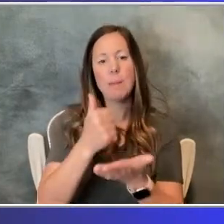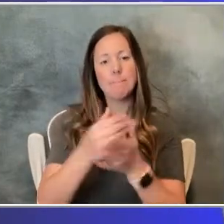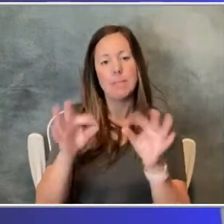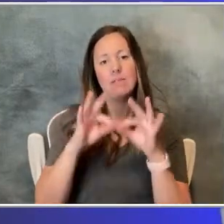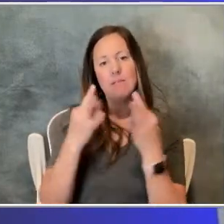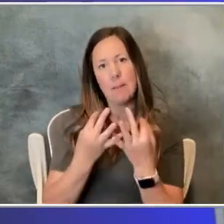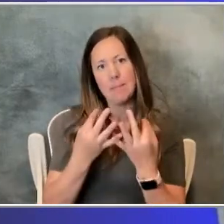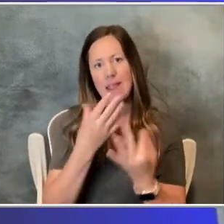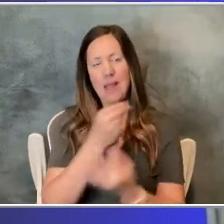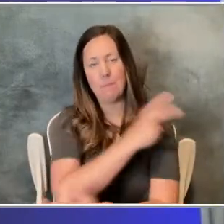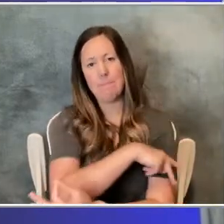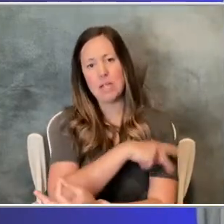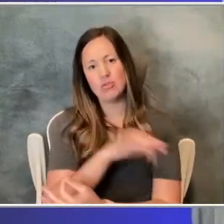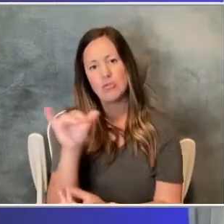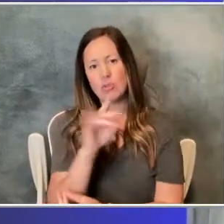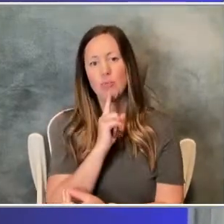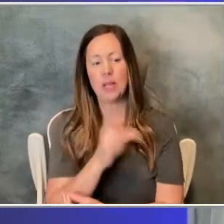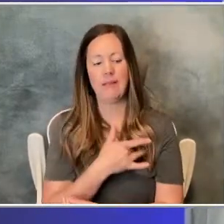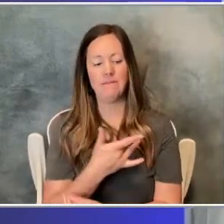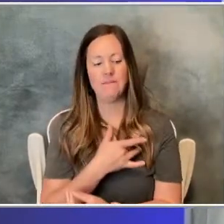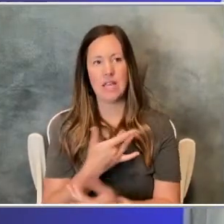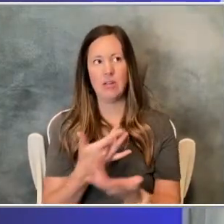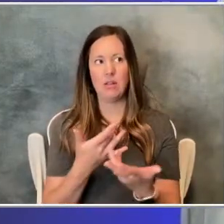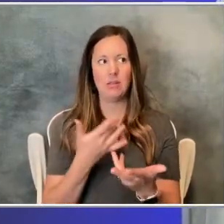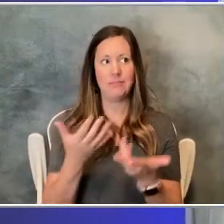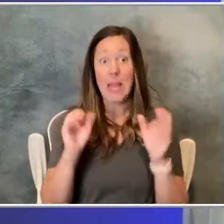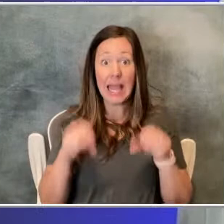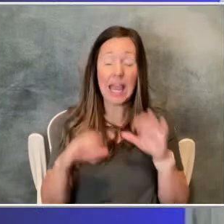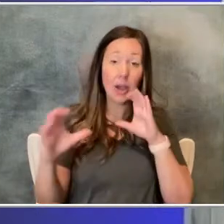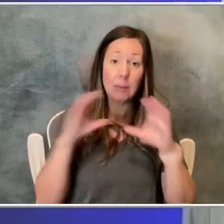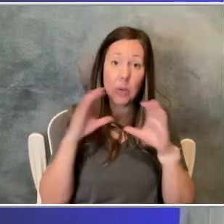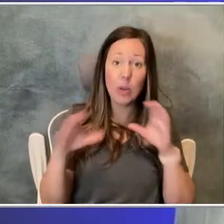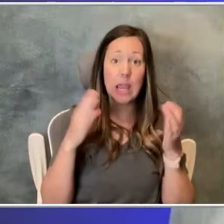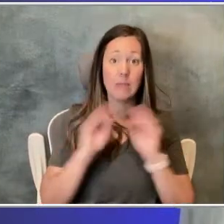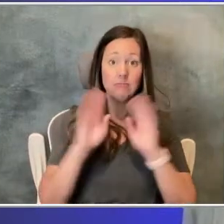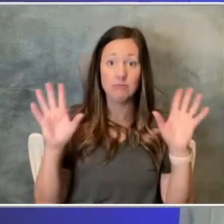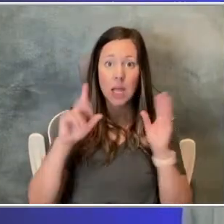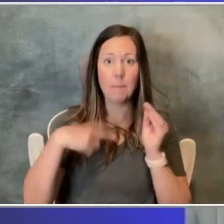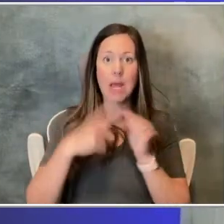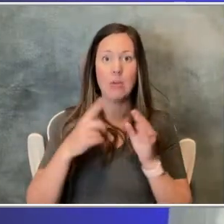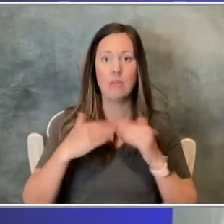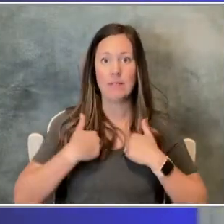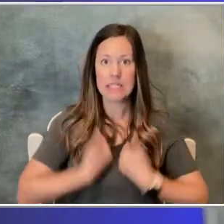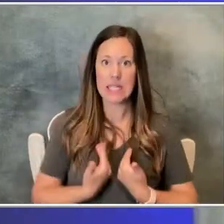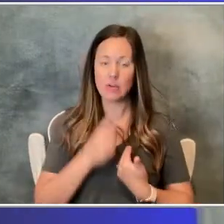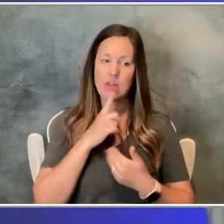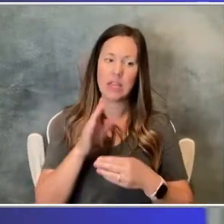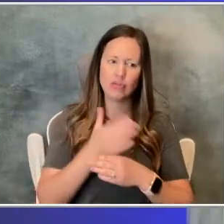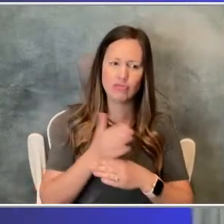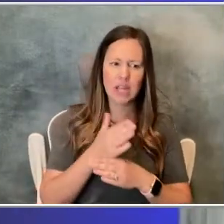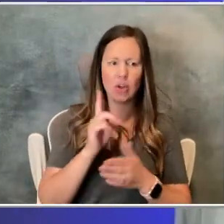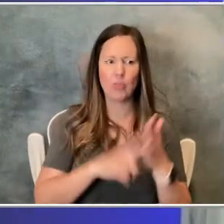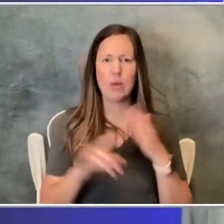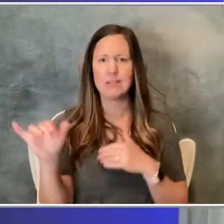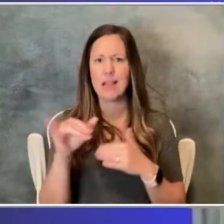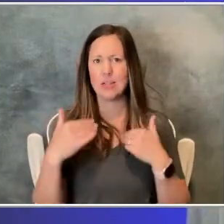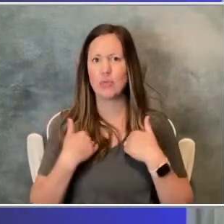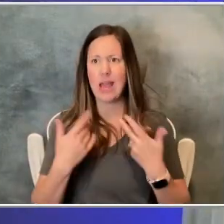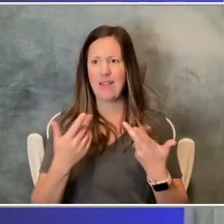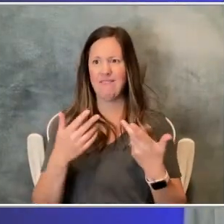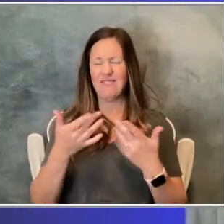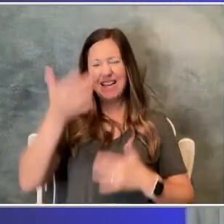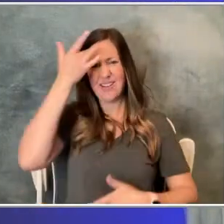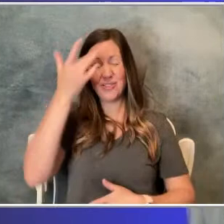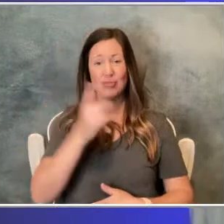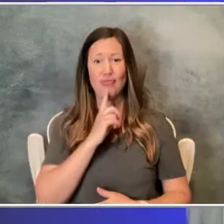and patients be able to communicate about fatigue, to be able to share, what it is like to have an underlying illness that really